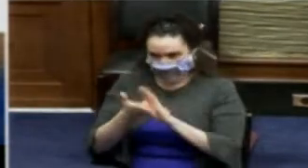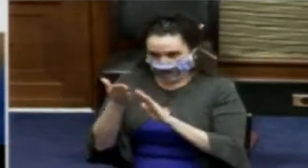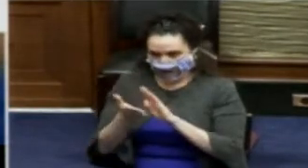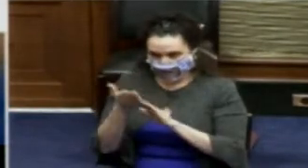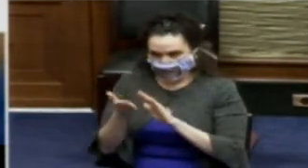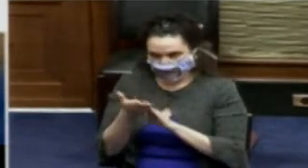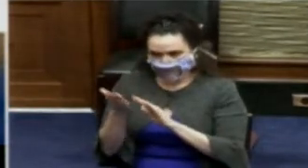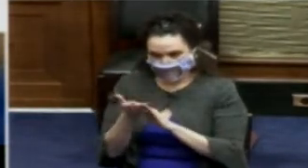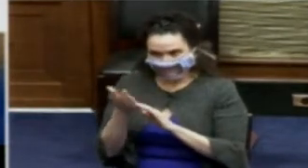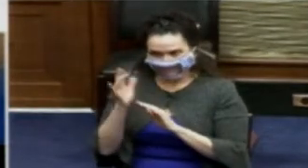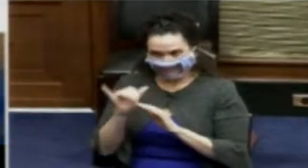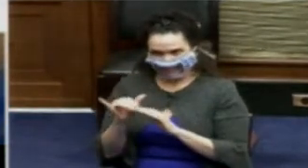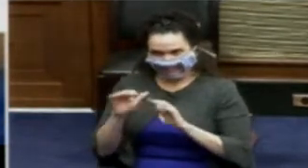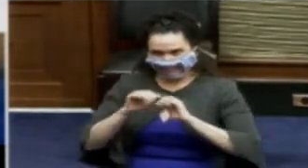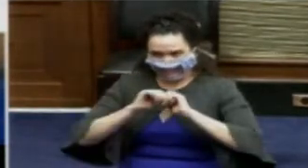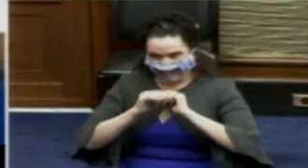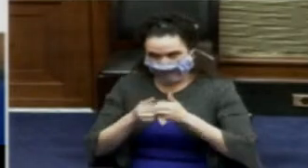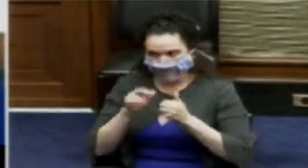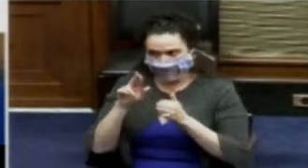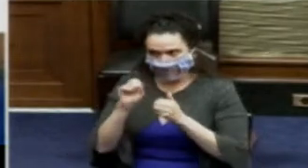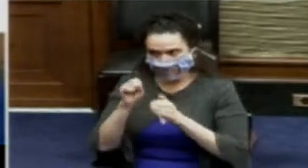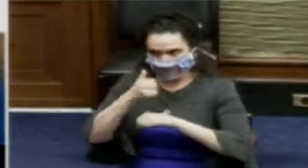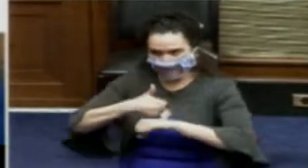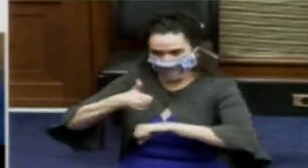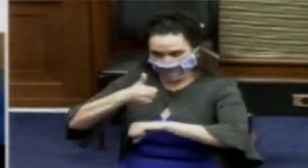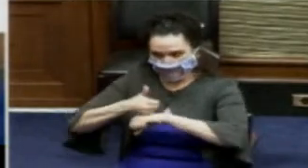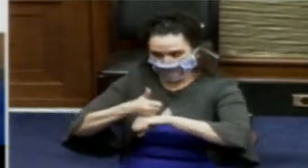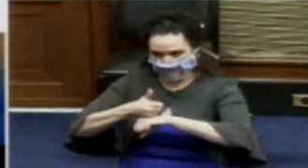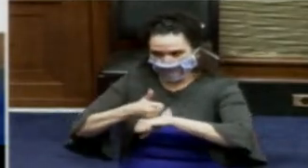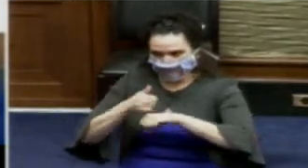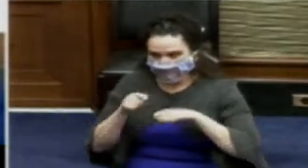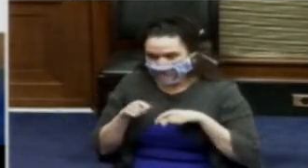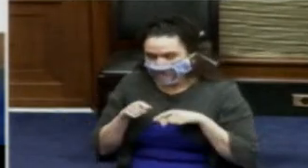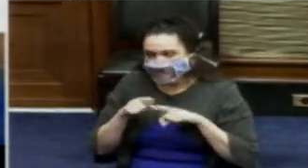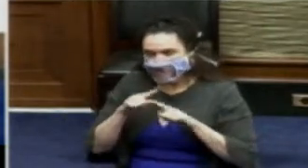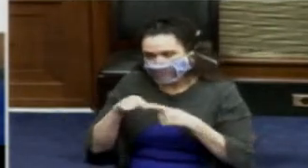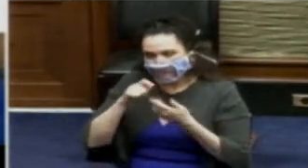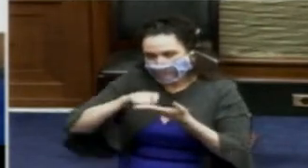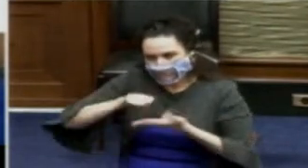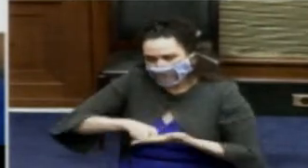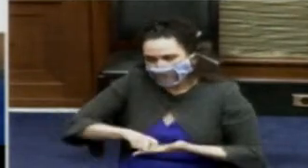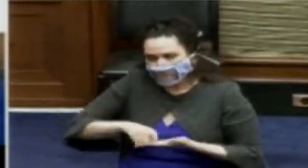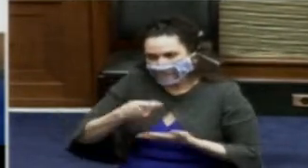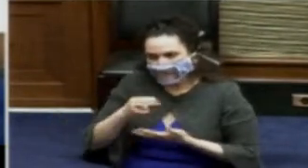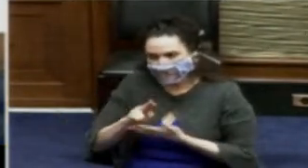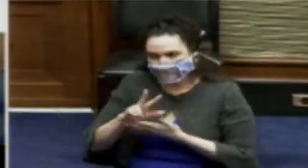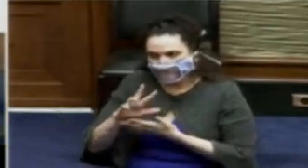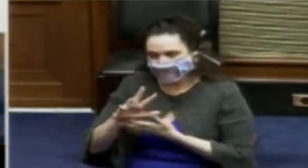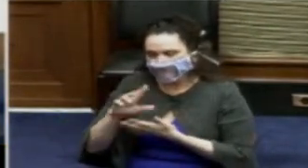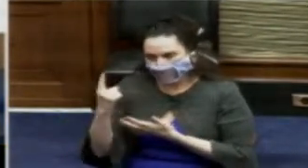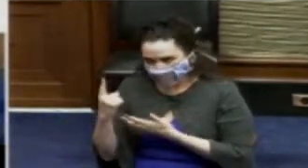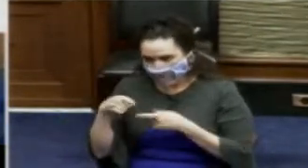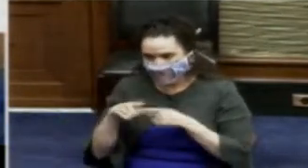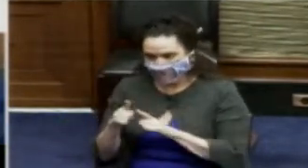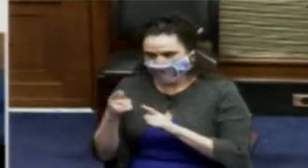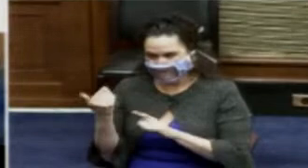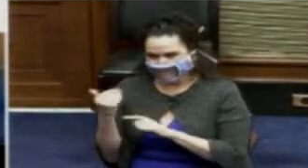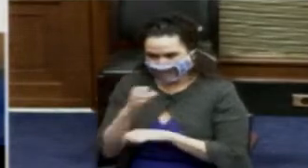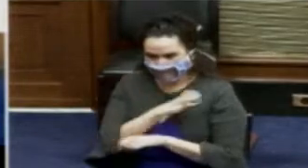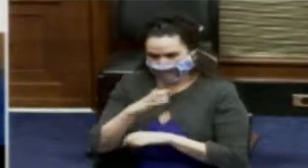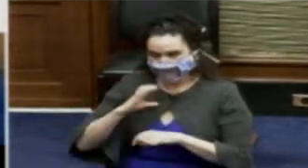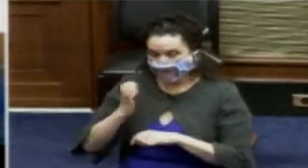the Republic was organized. During the markup of H.R. 51 last Congress, our Republican colleagues filed